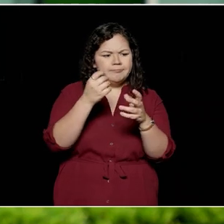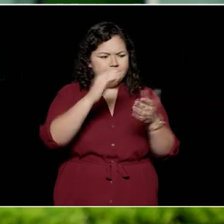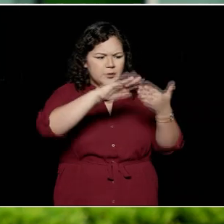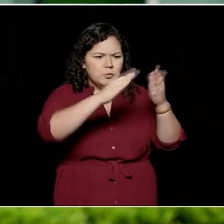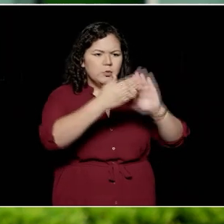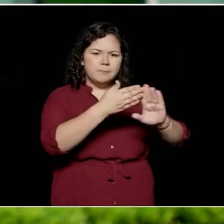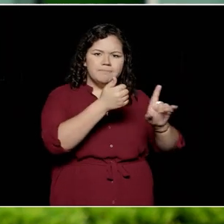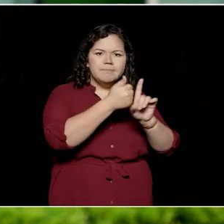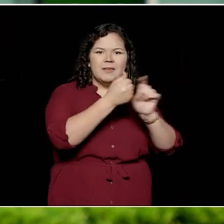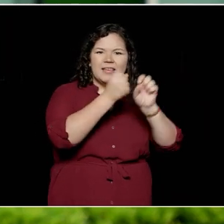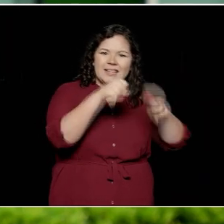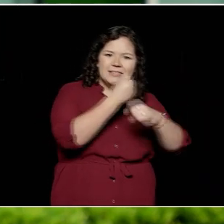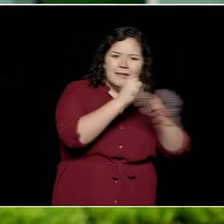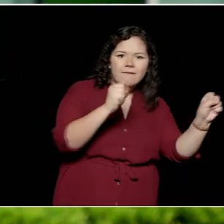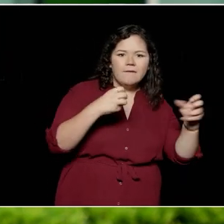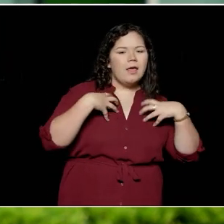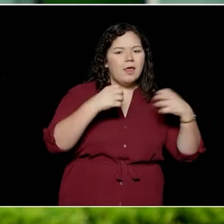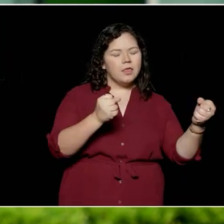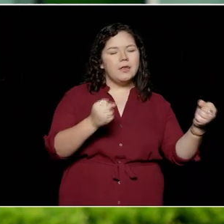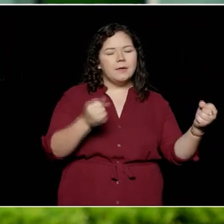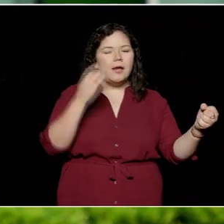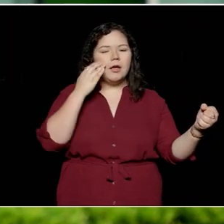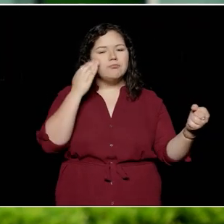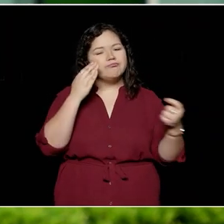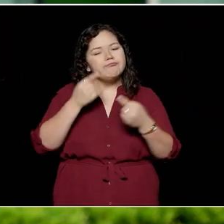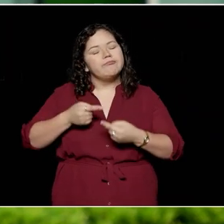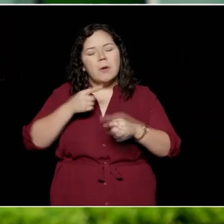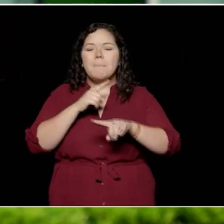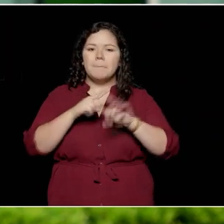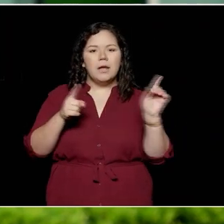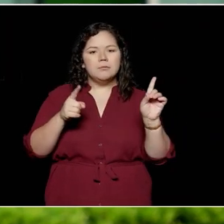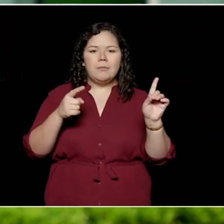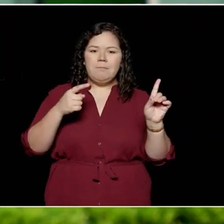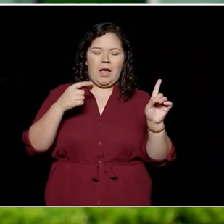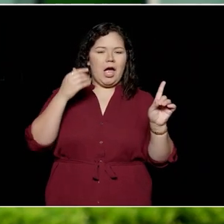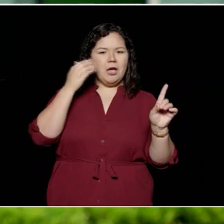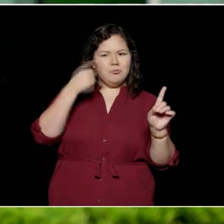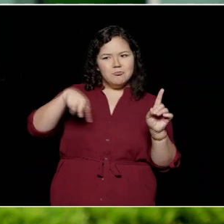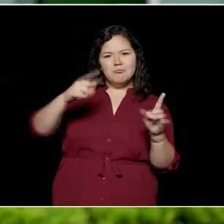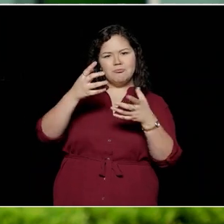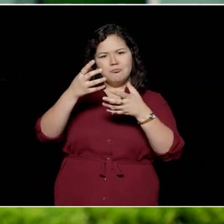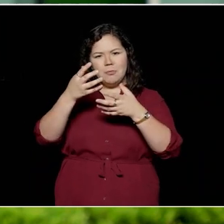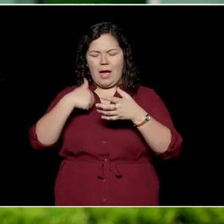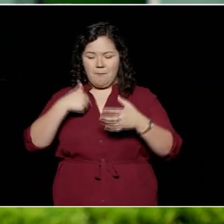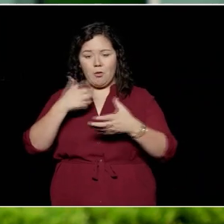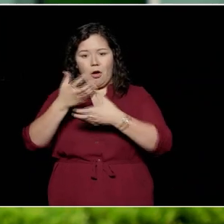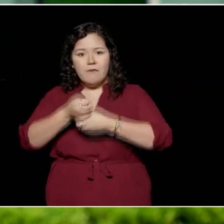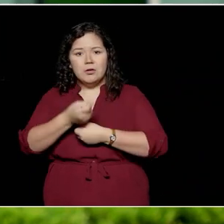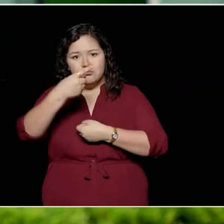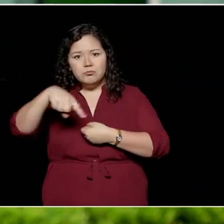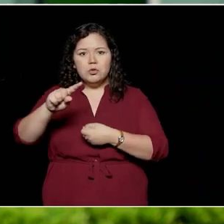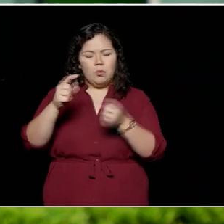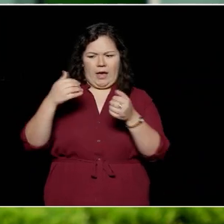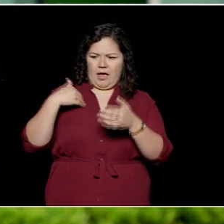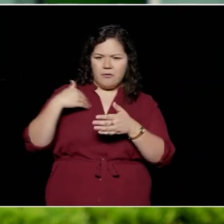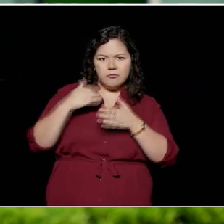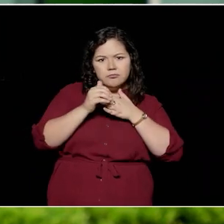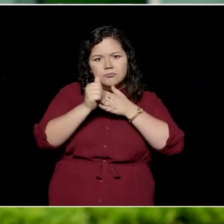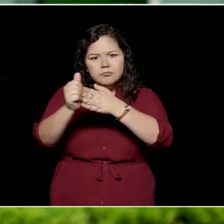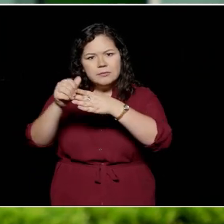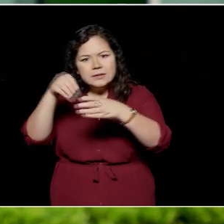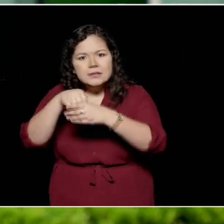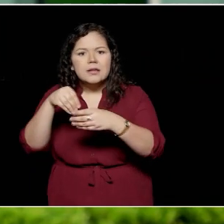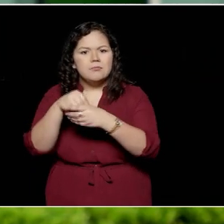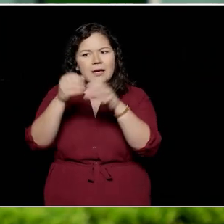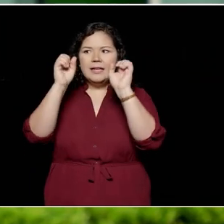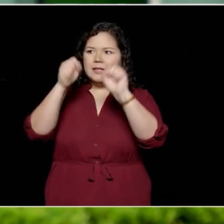I am eternally grateful. These are challenging times, but I have every confidence that you are ready to demonstrate responsible